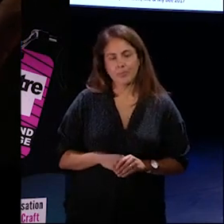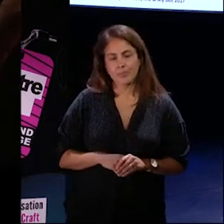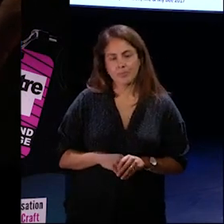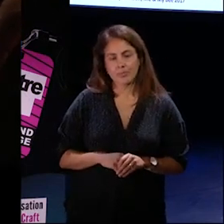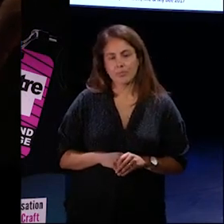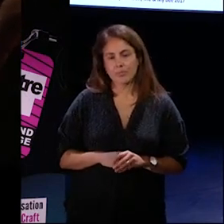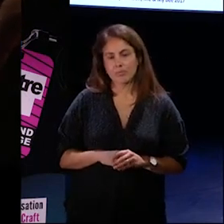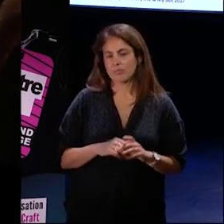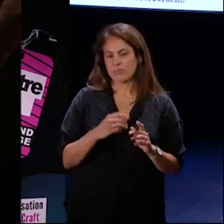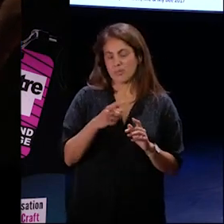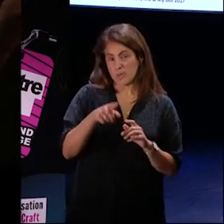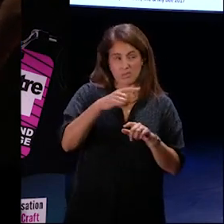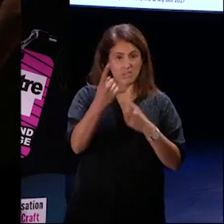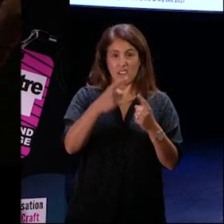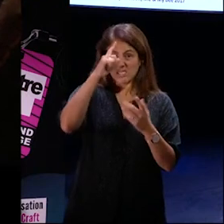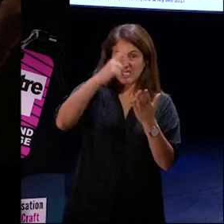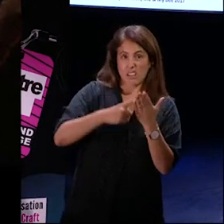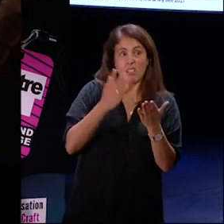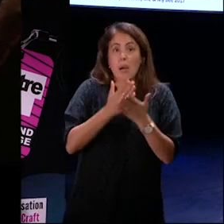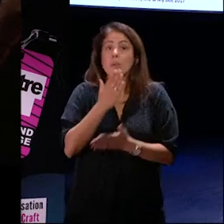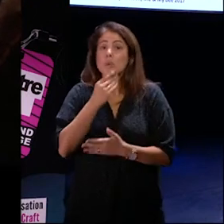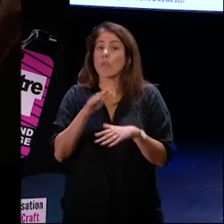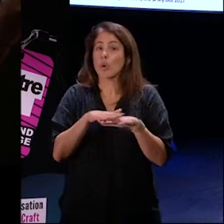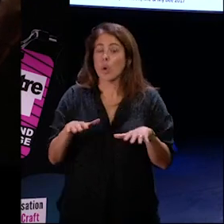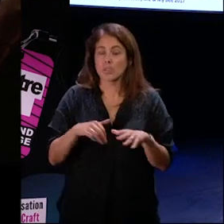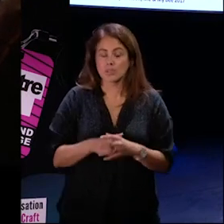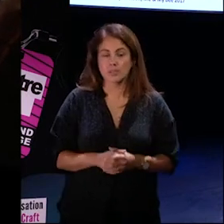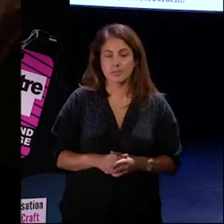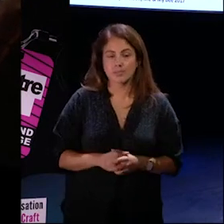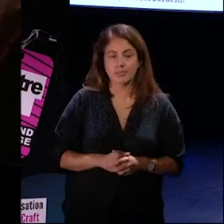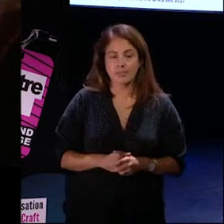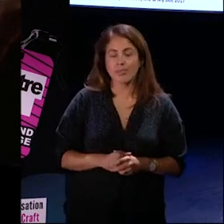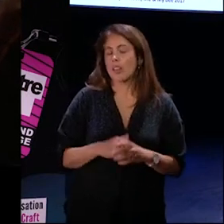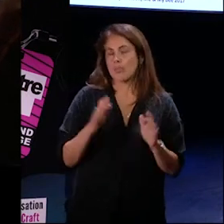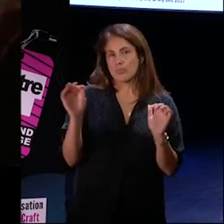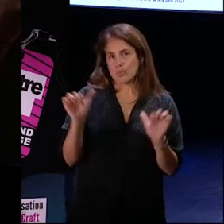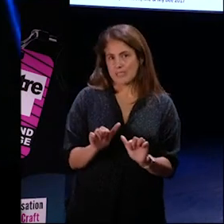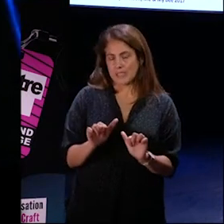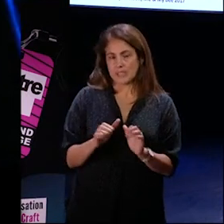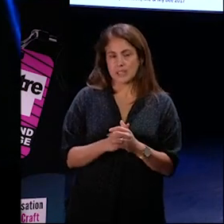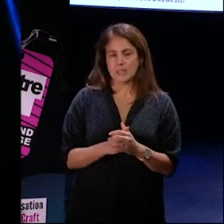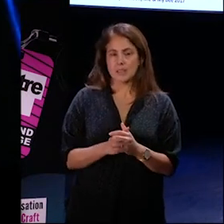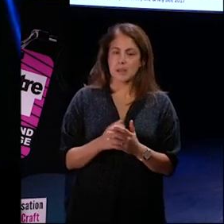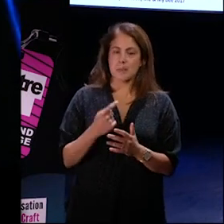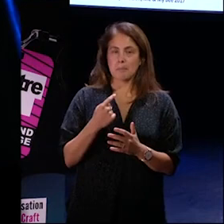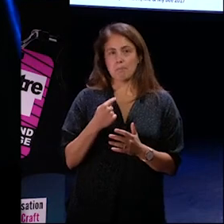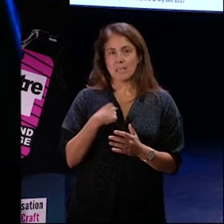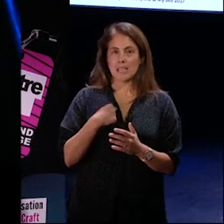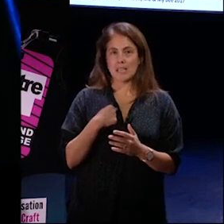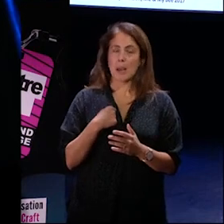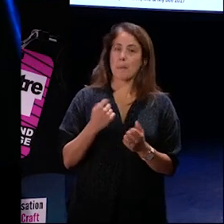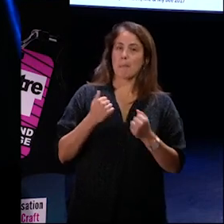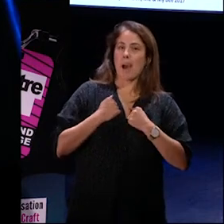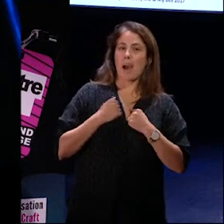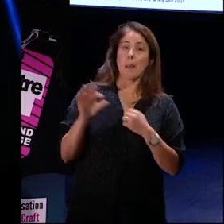Take or leave what's useful to you as I'm talking. Very briefly then, Me and My Bee was a